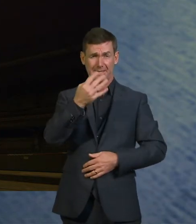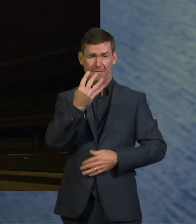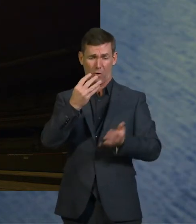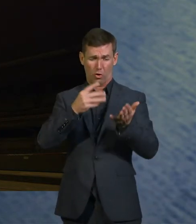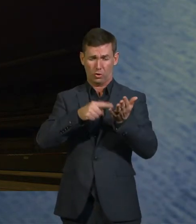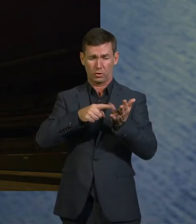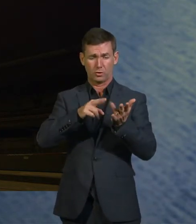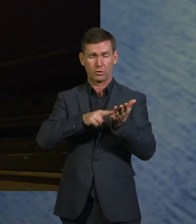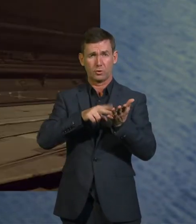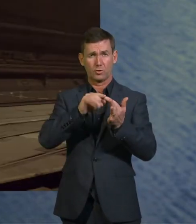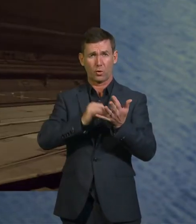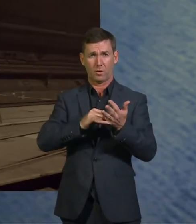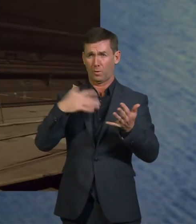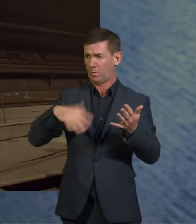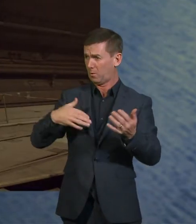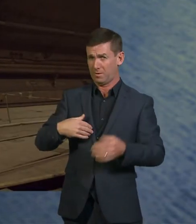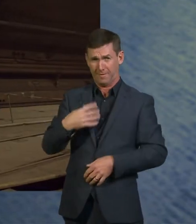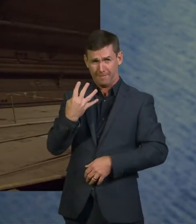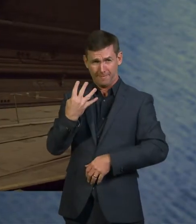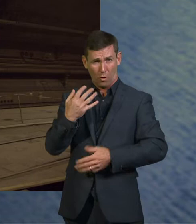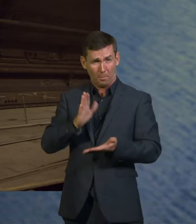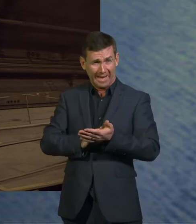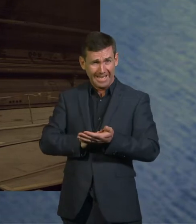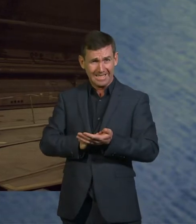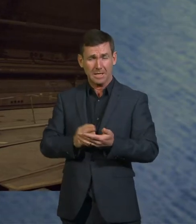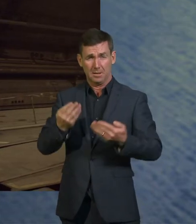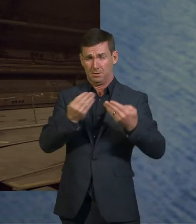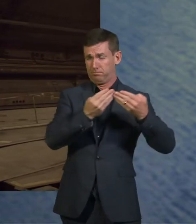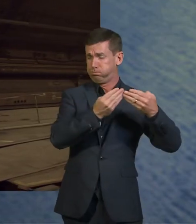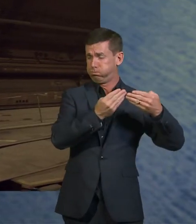It takes almost 4 minutes to open them.